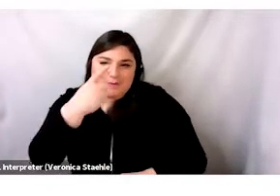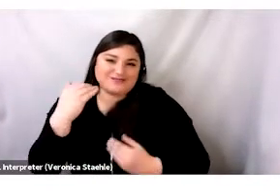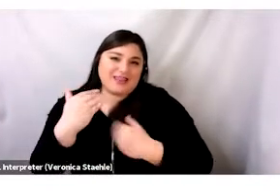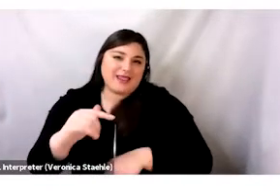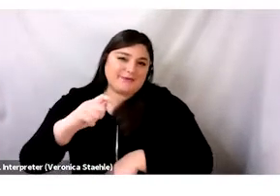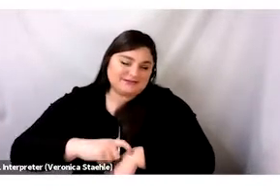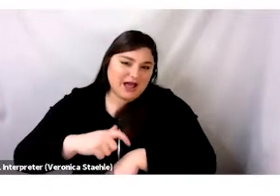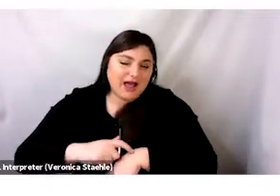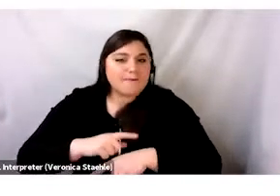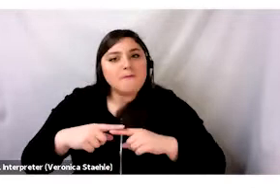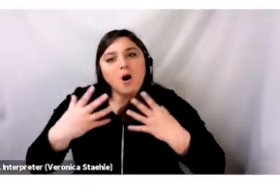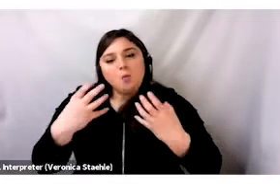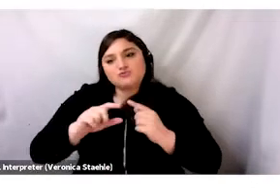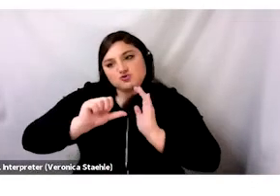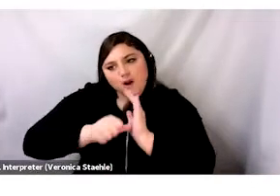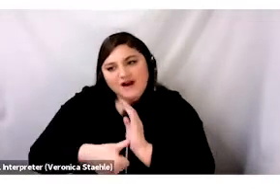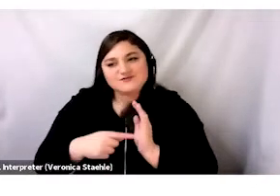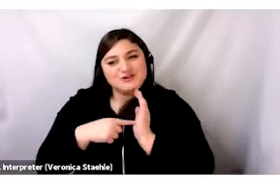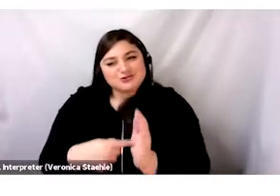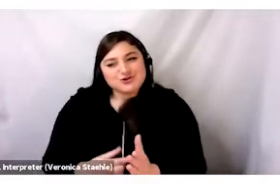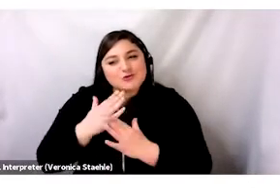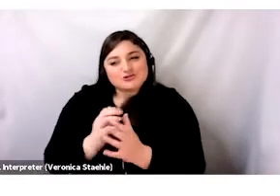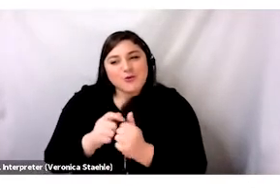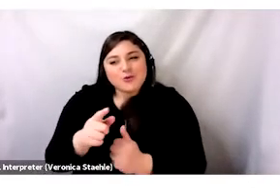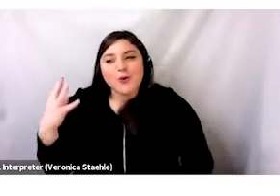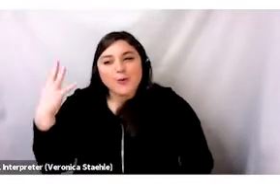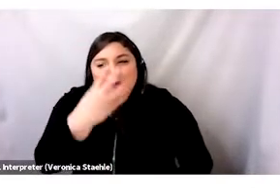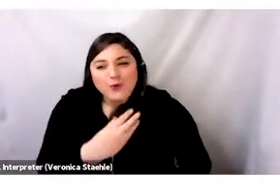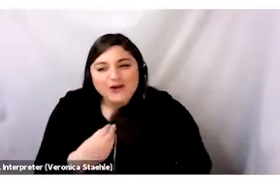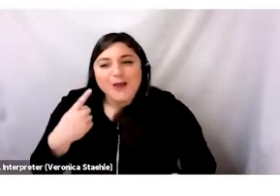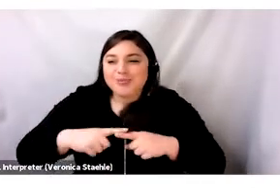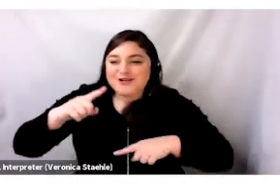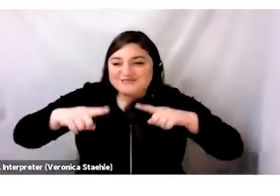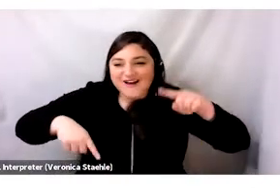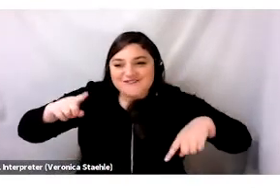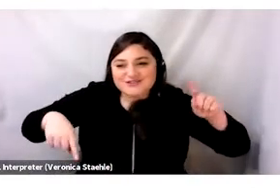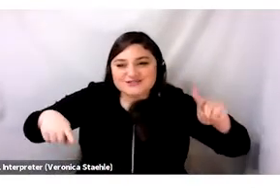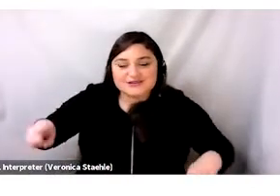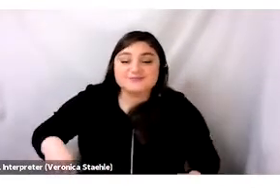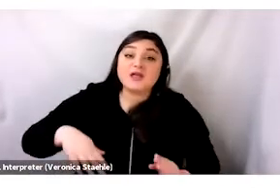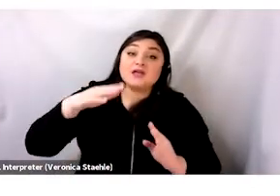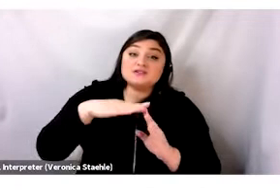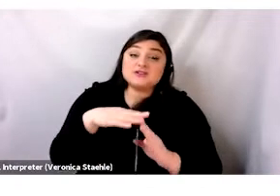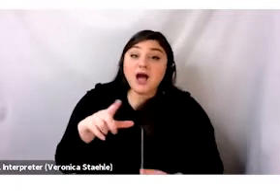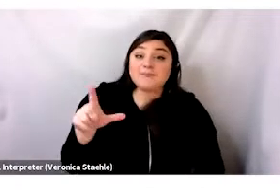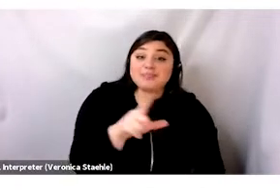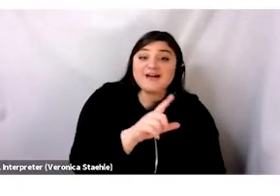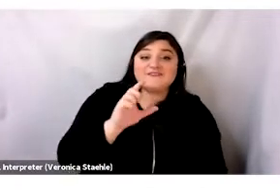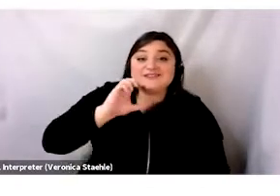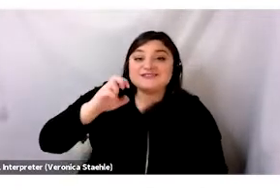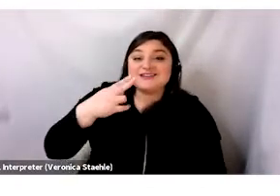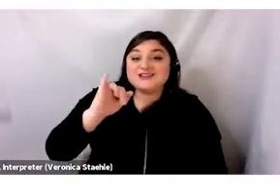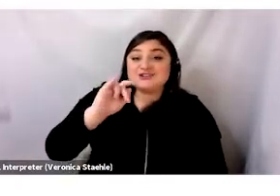and diversity of some of these movements. On the top left is the Chikpo movement, also known as